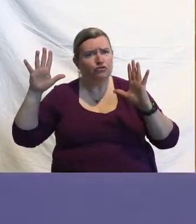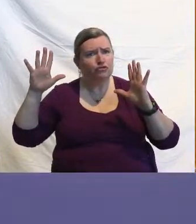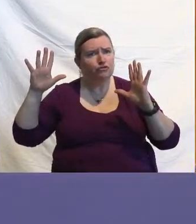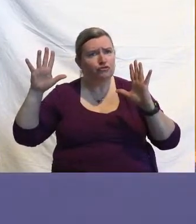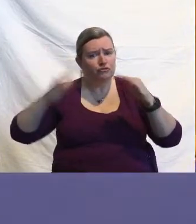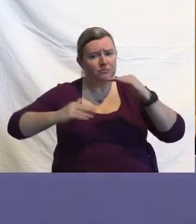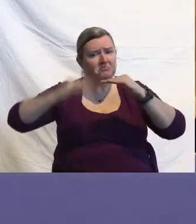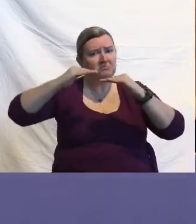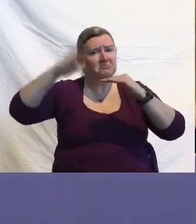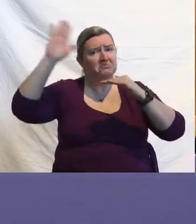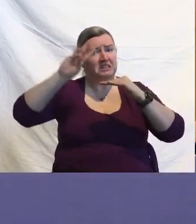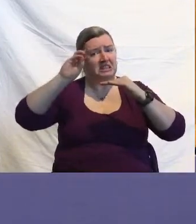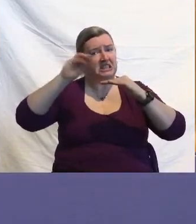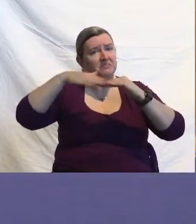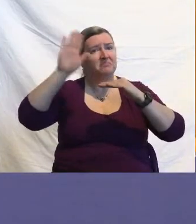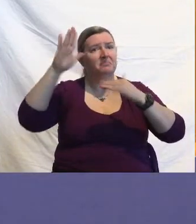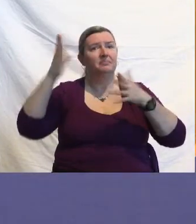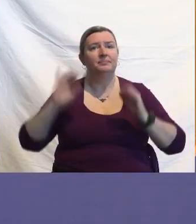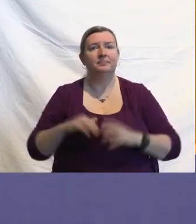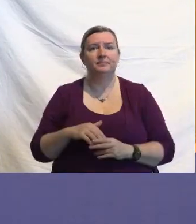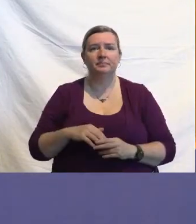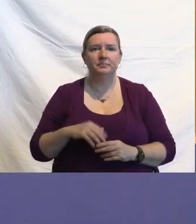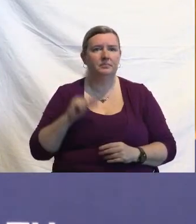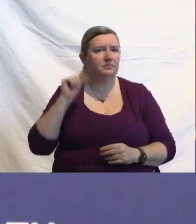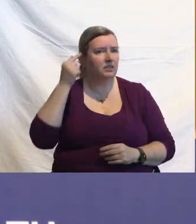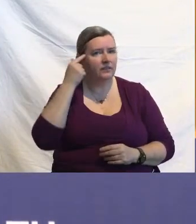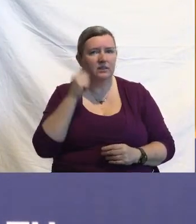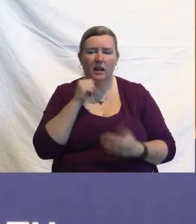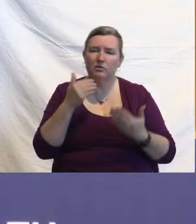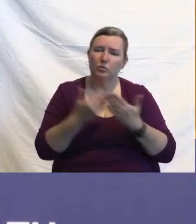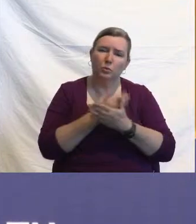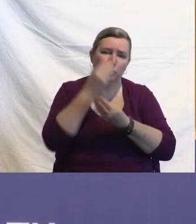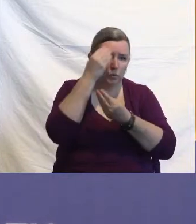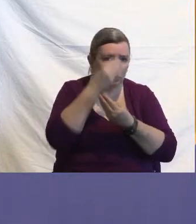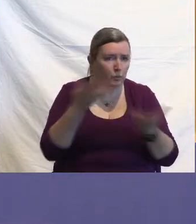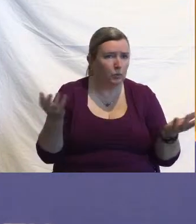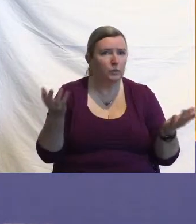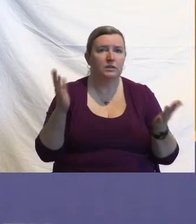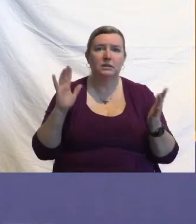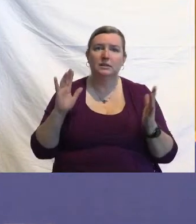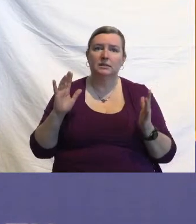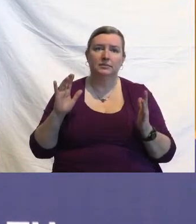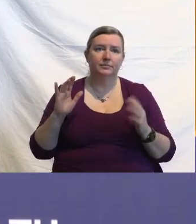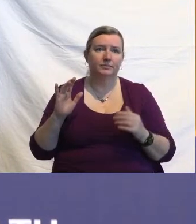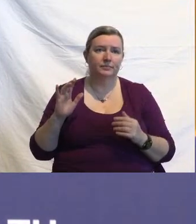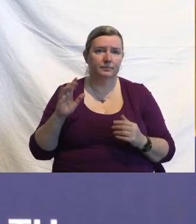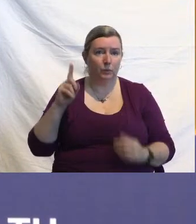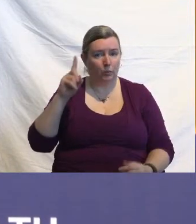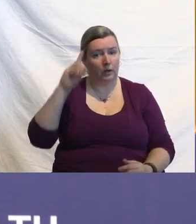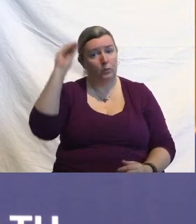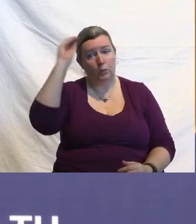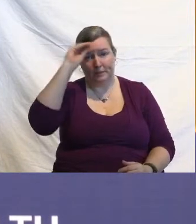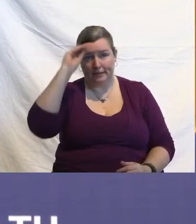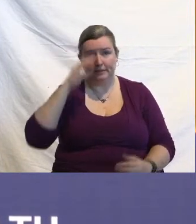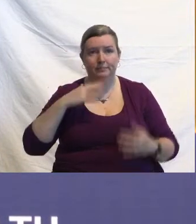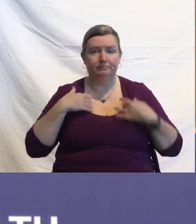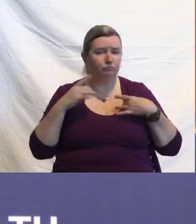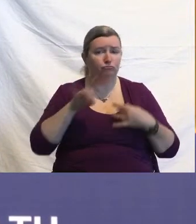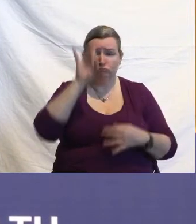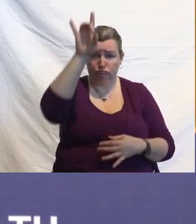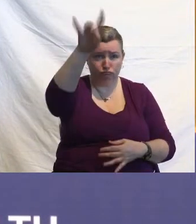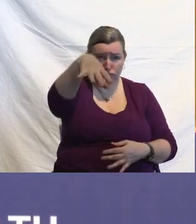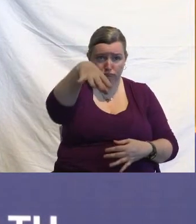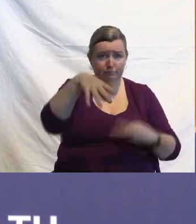I'm not making news, and this is just one person's opinion. I think two other thoughts I'll leave folks with.